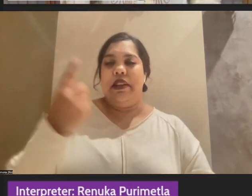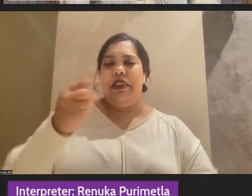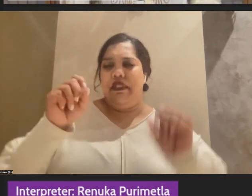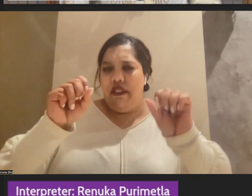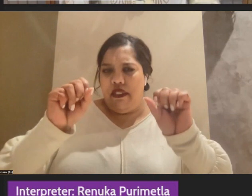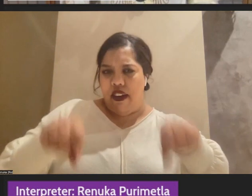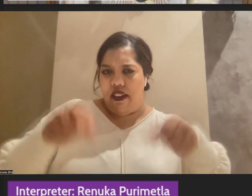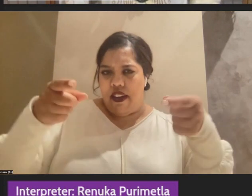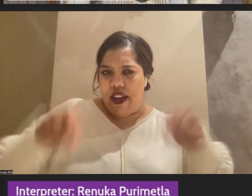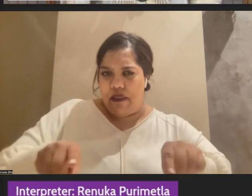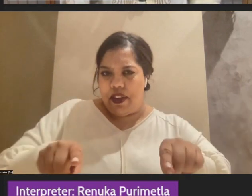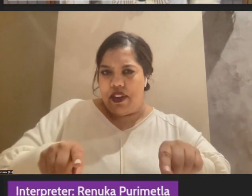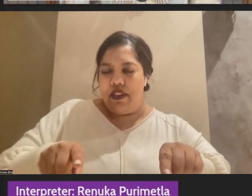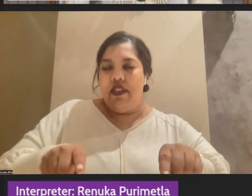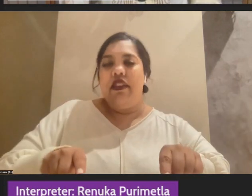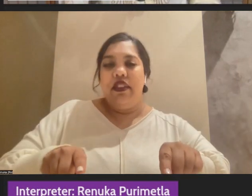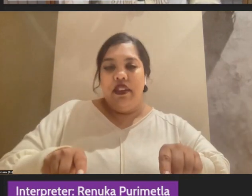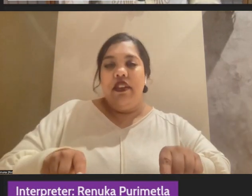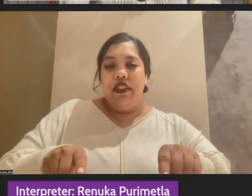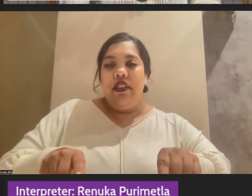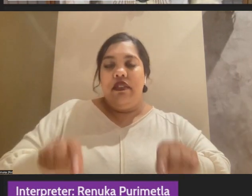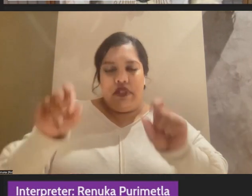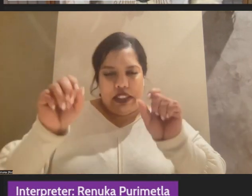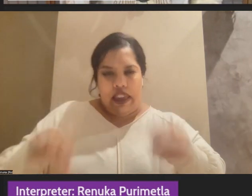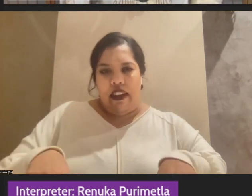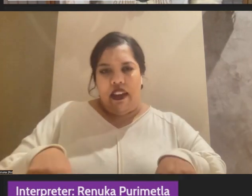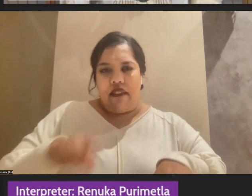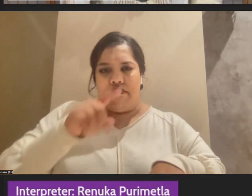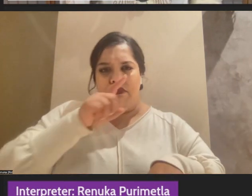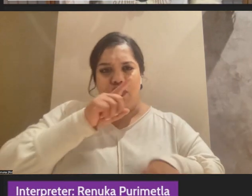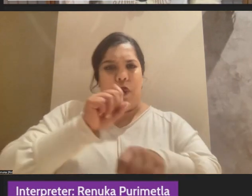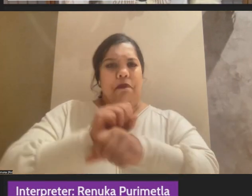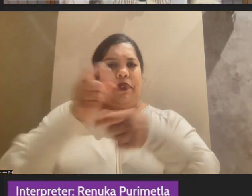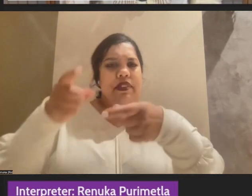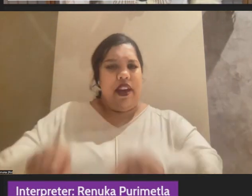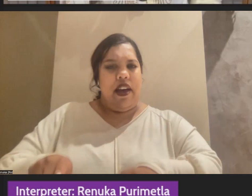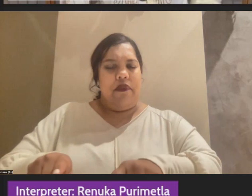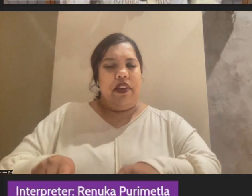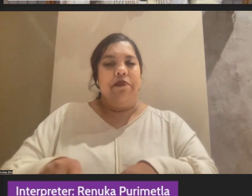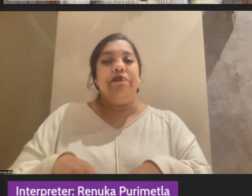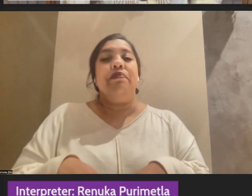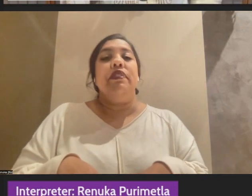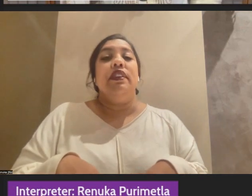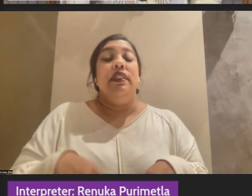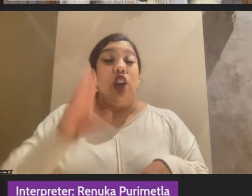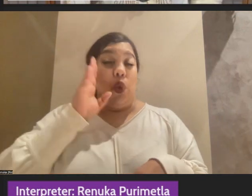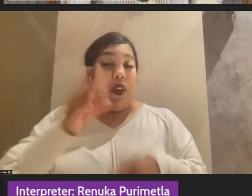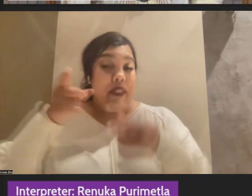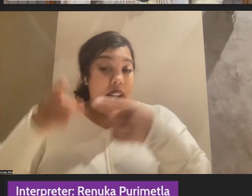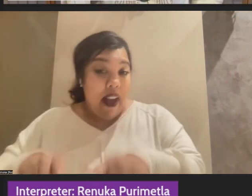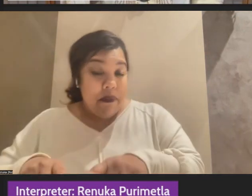done, can be true, but it doesn't mean that I necessarily think it will be done or will be